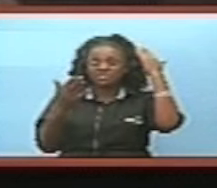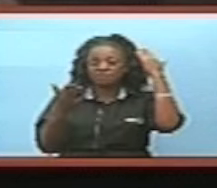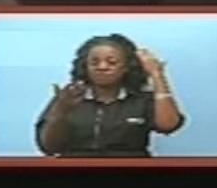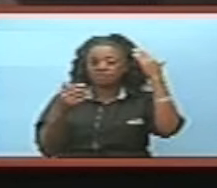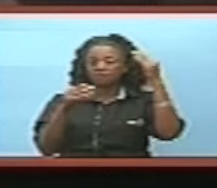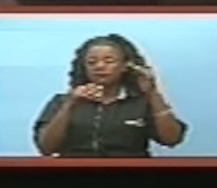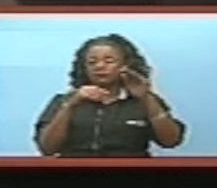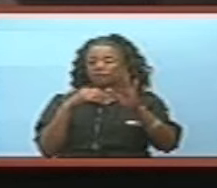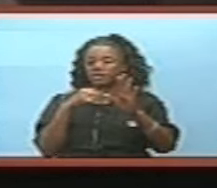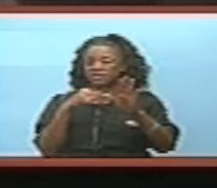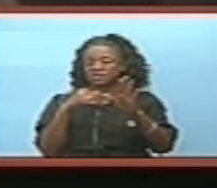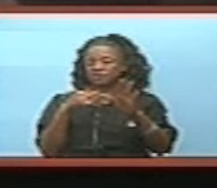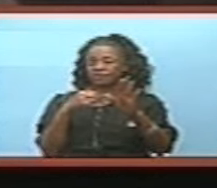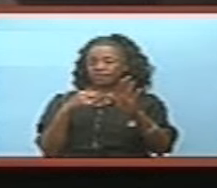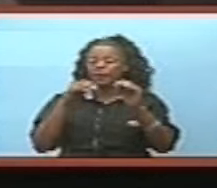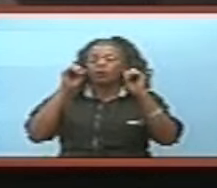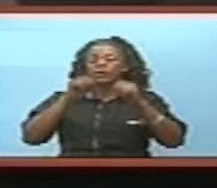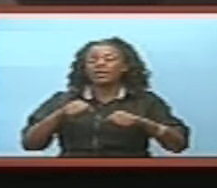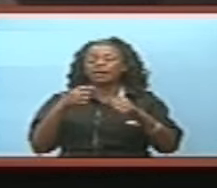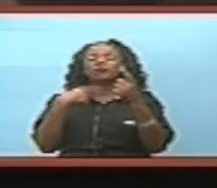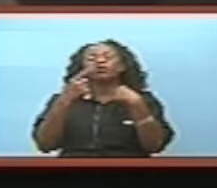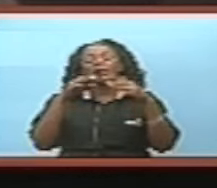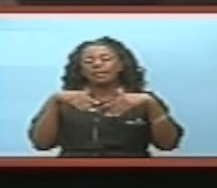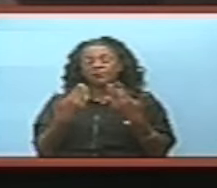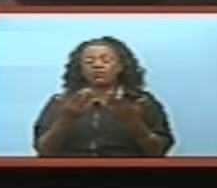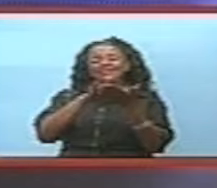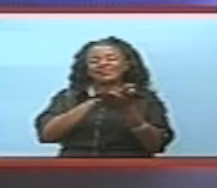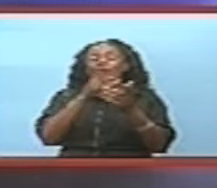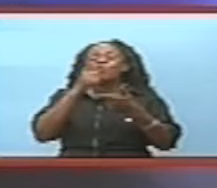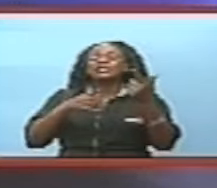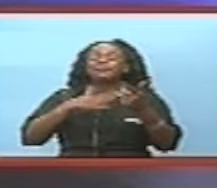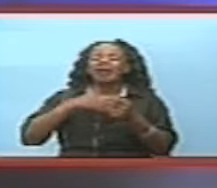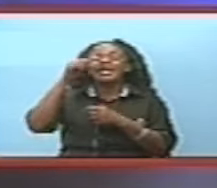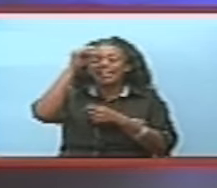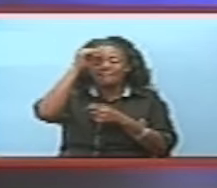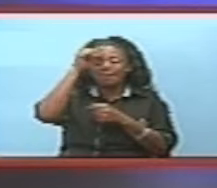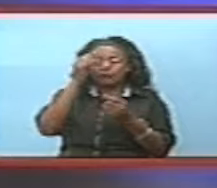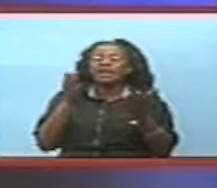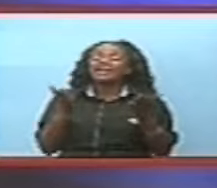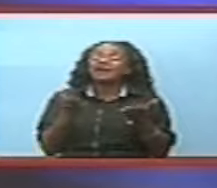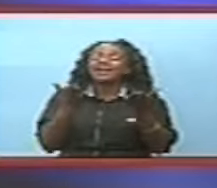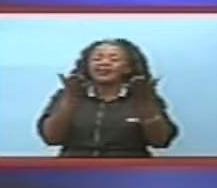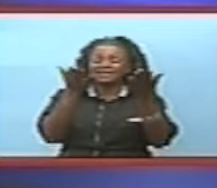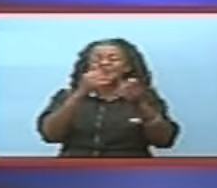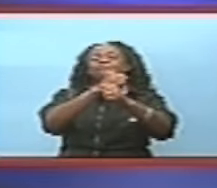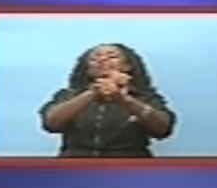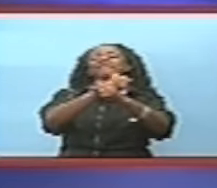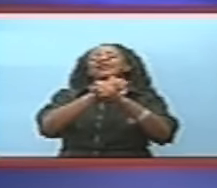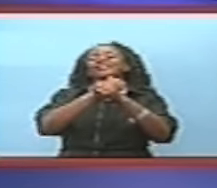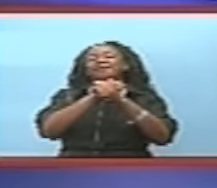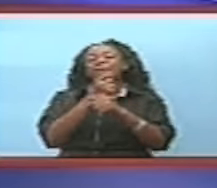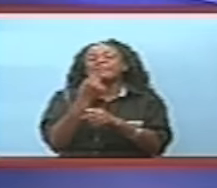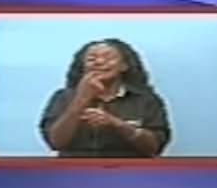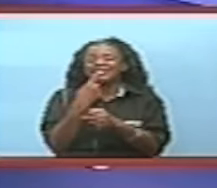Dida's views have a way of capturing the imagination and hearts of many. This year, if he meets the requirements, he will be